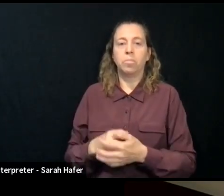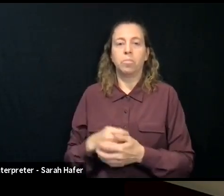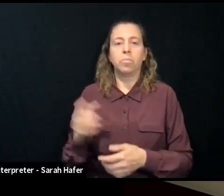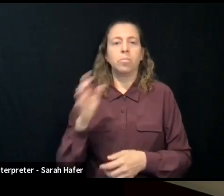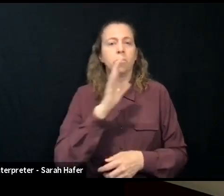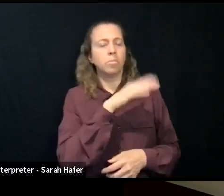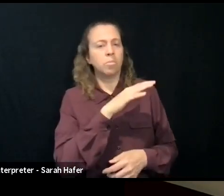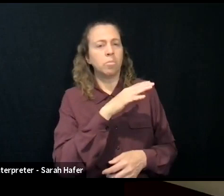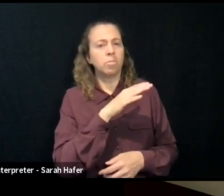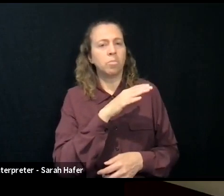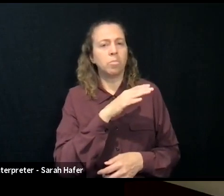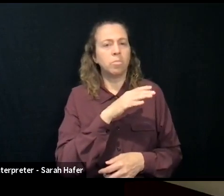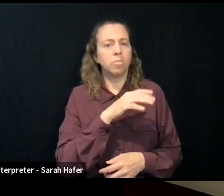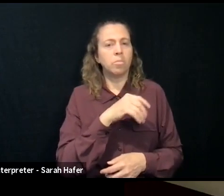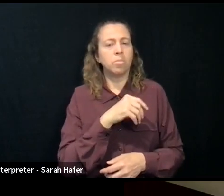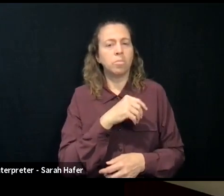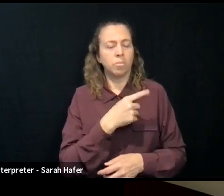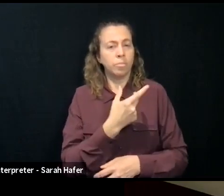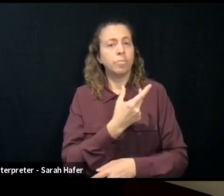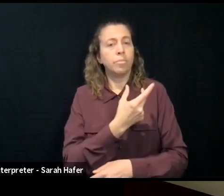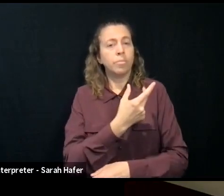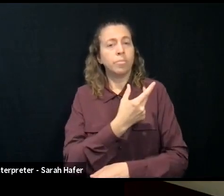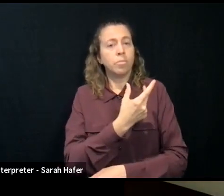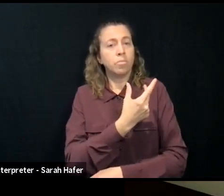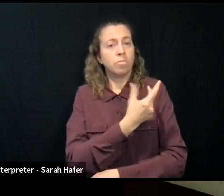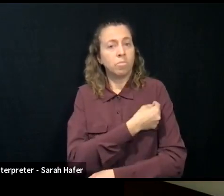asymptomatic spreaders?